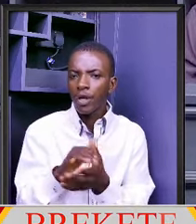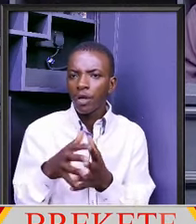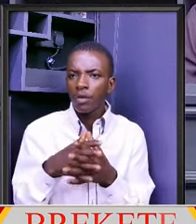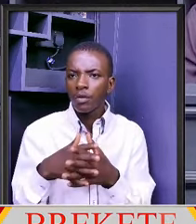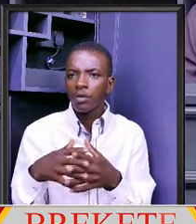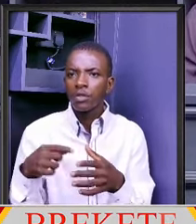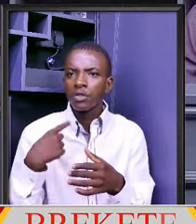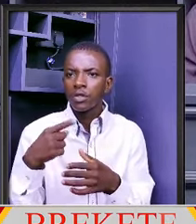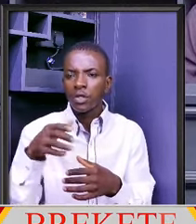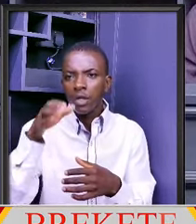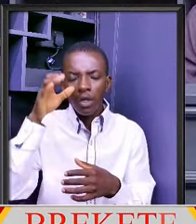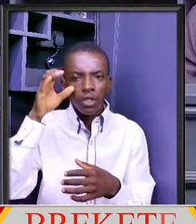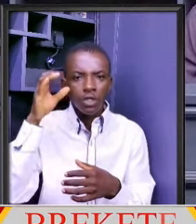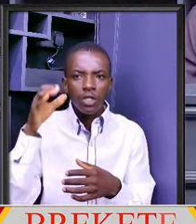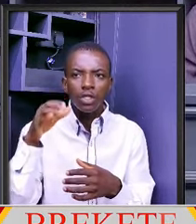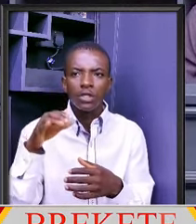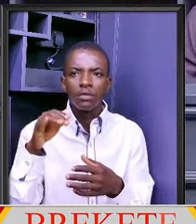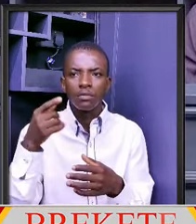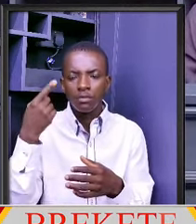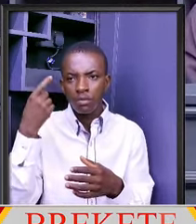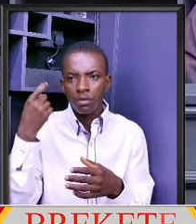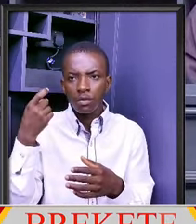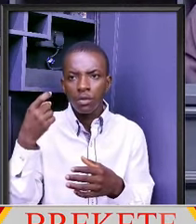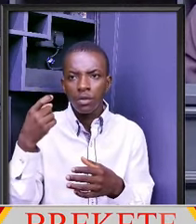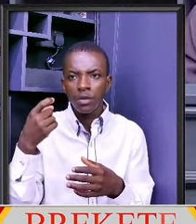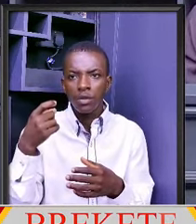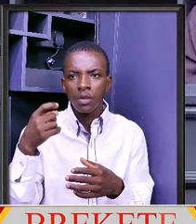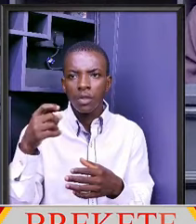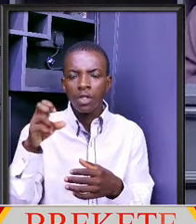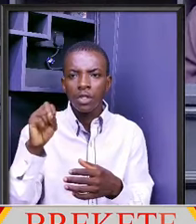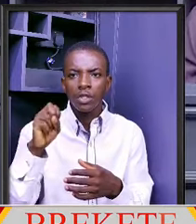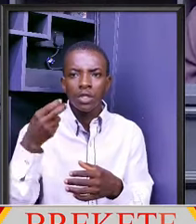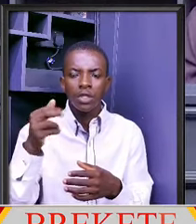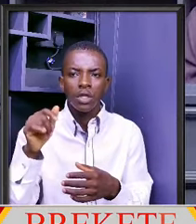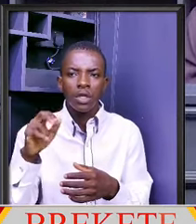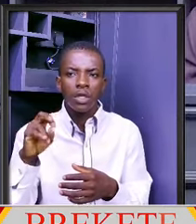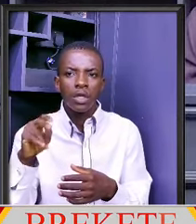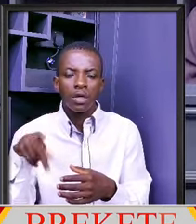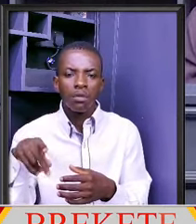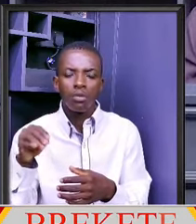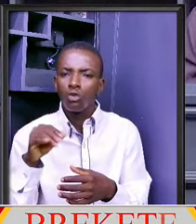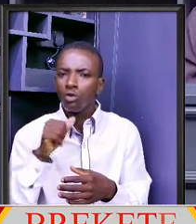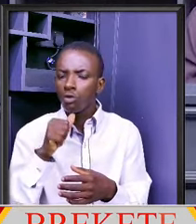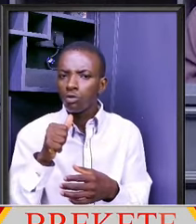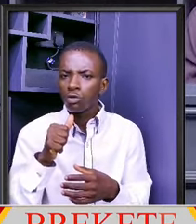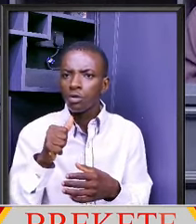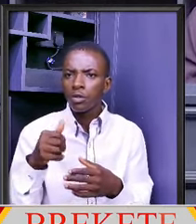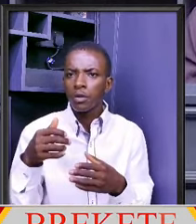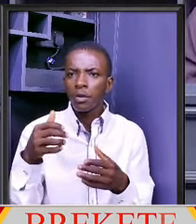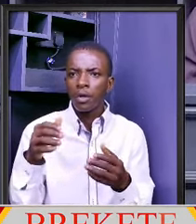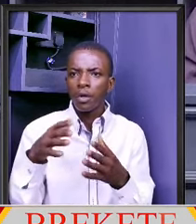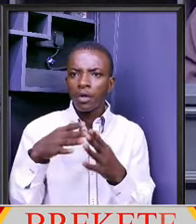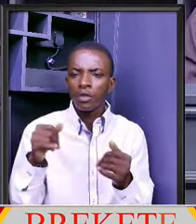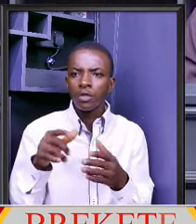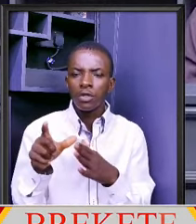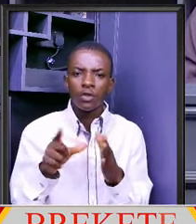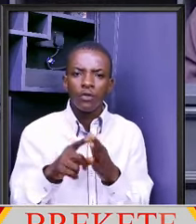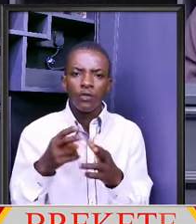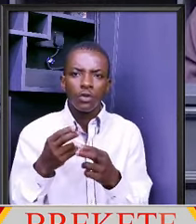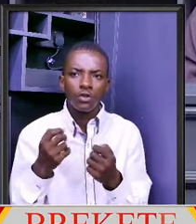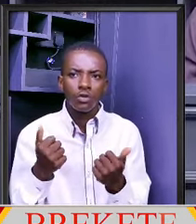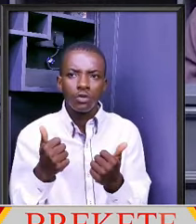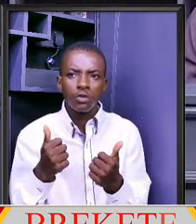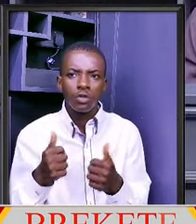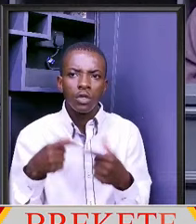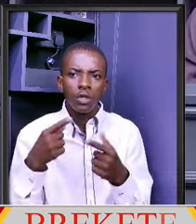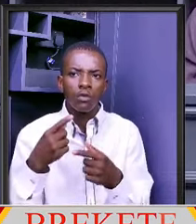man na Chinese. The man say no, him na majorly Singaporean. Mm-hmm. America no agree. The house don't pass this law. So very soon,